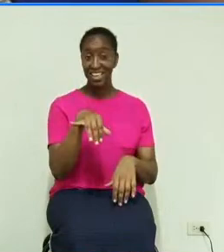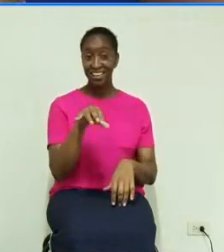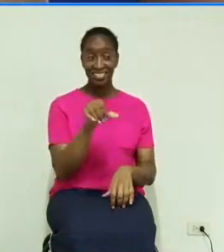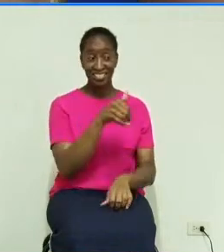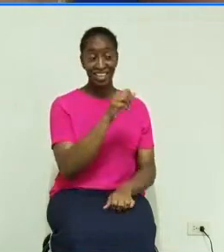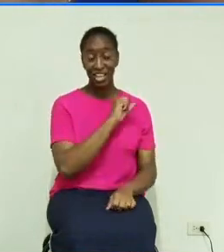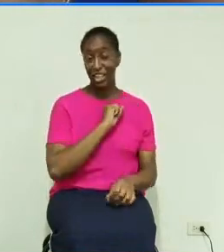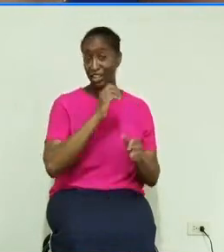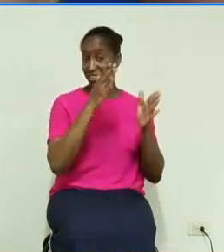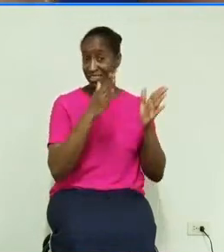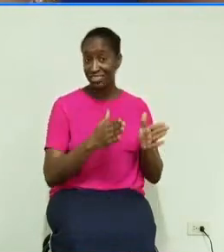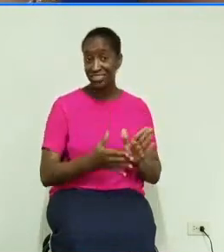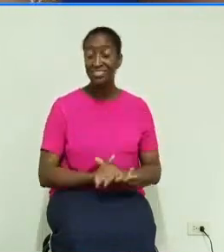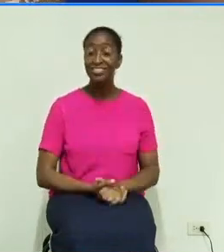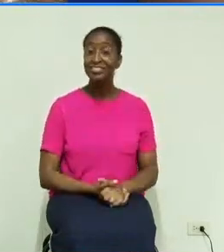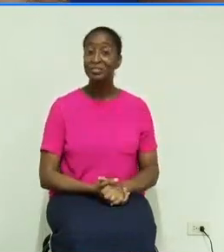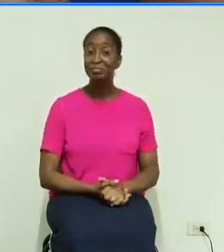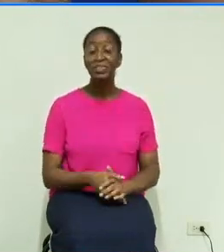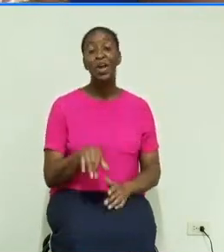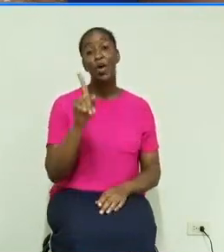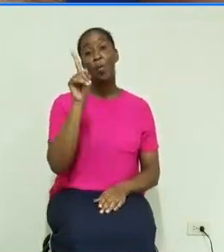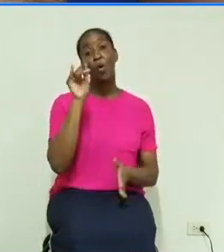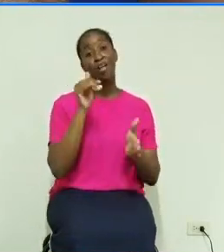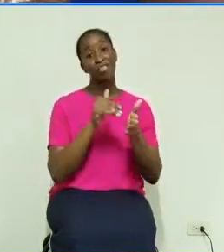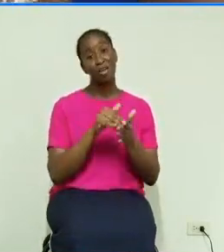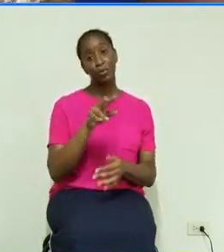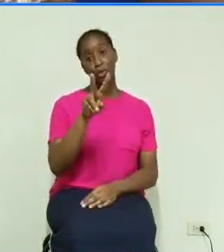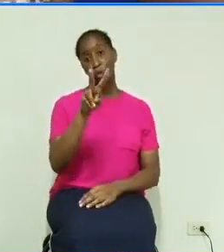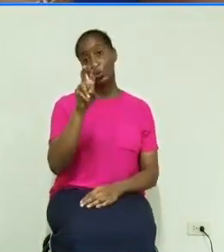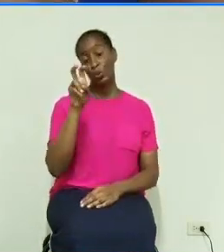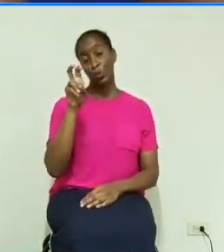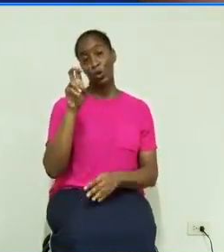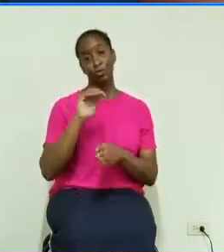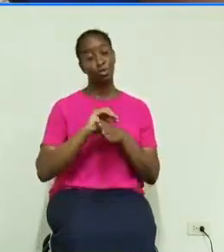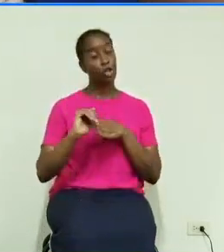adequate. I think. It's 12. $1,200, less than